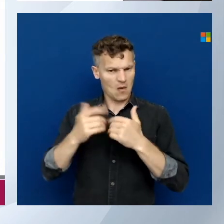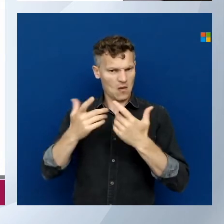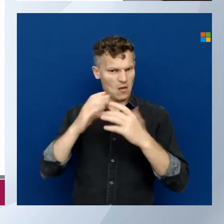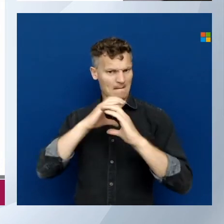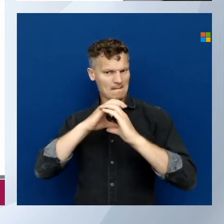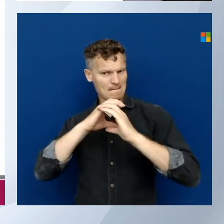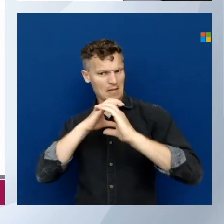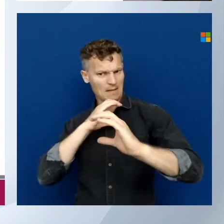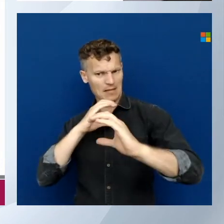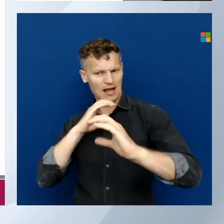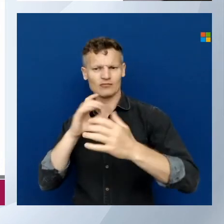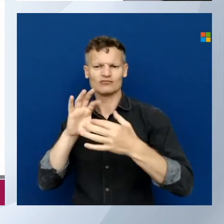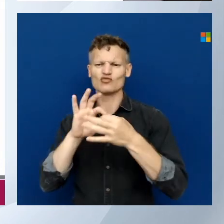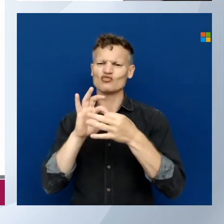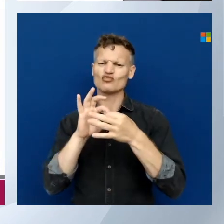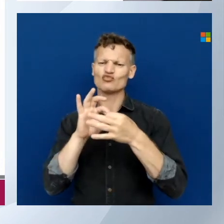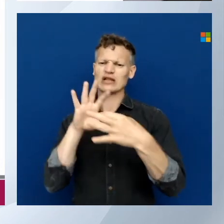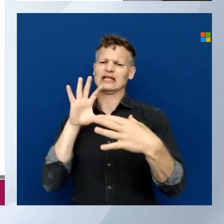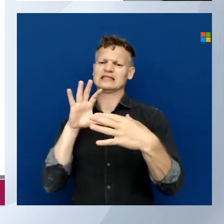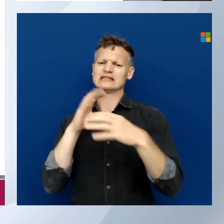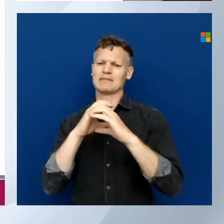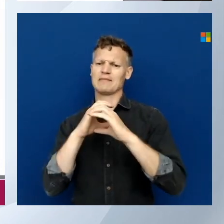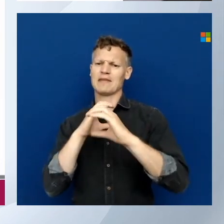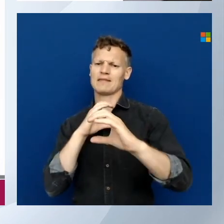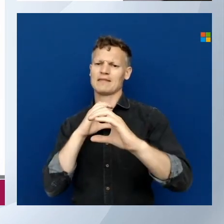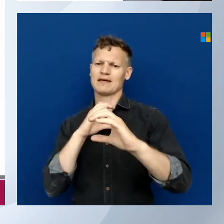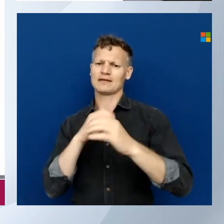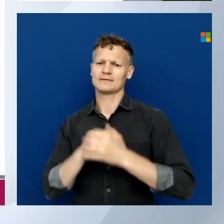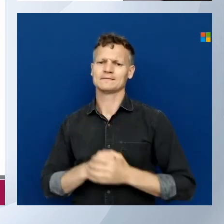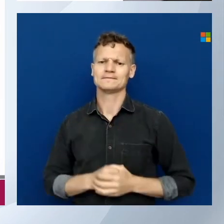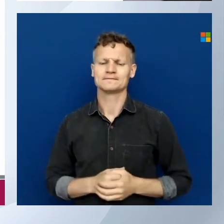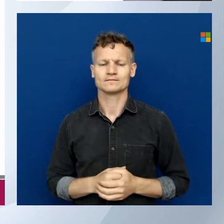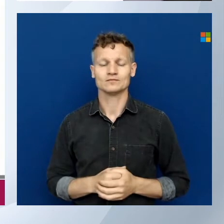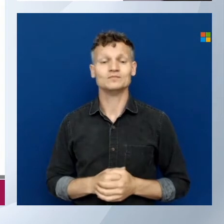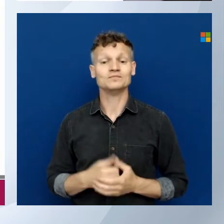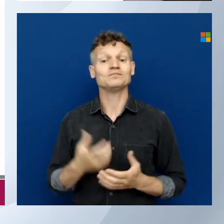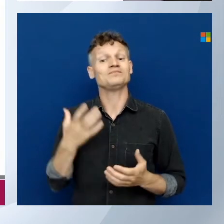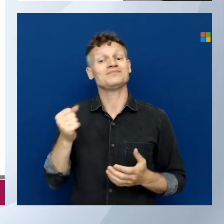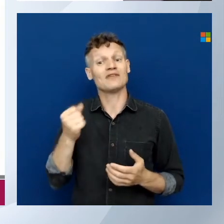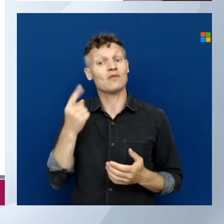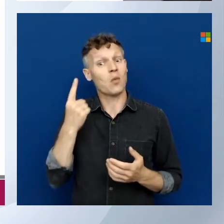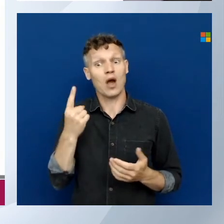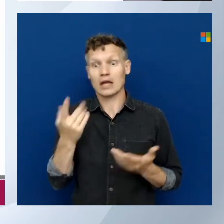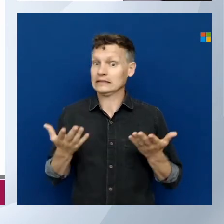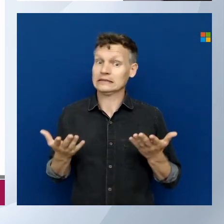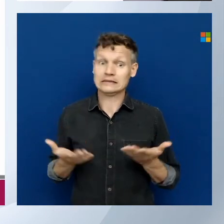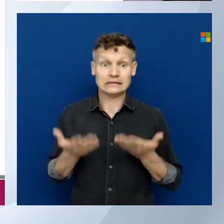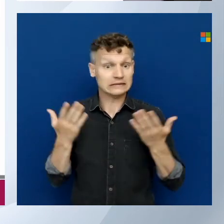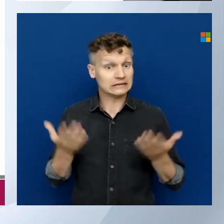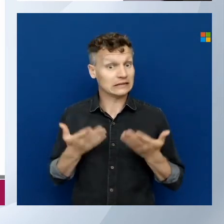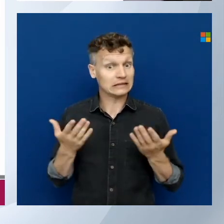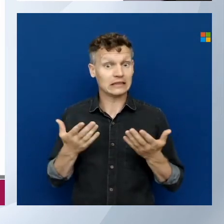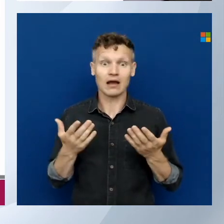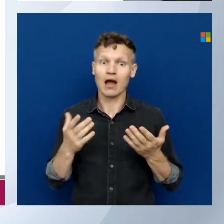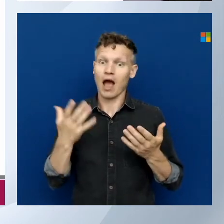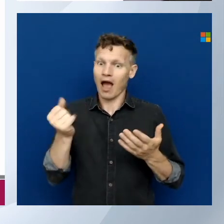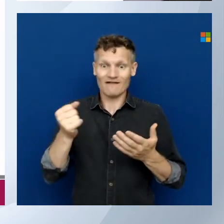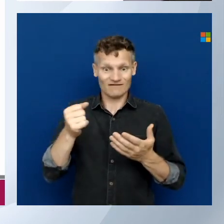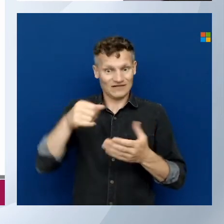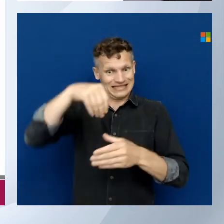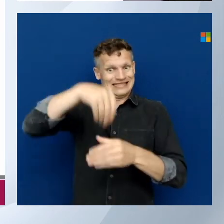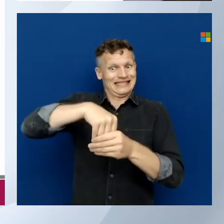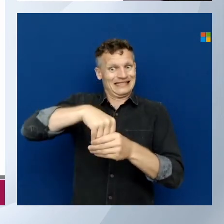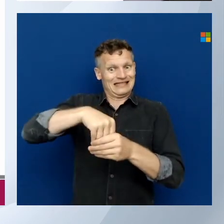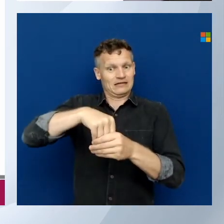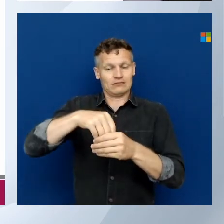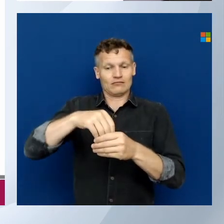there's an easy built-in task to run an ARM template deployment. So all I had to do was make sure that I